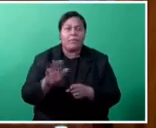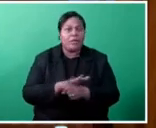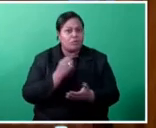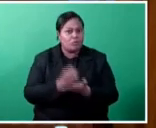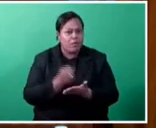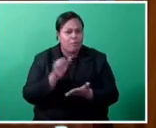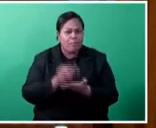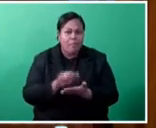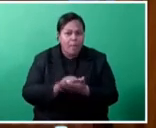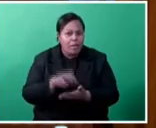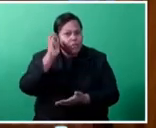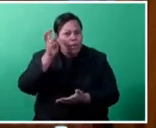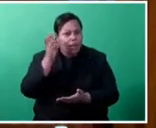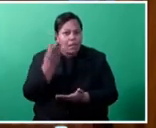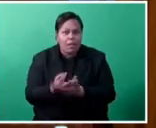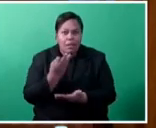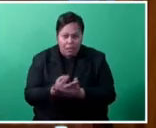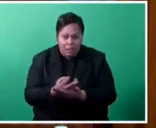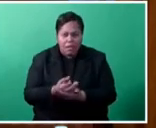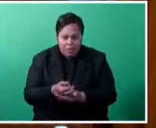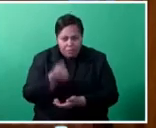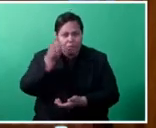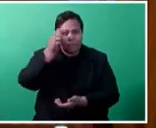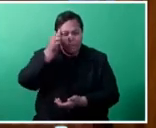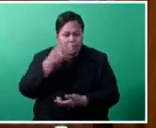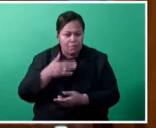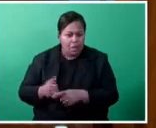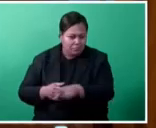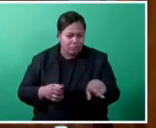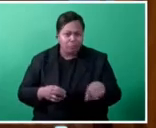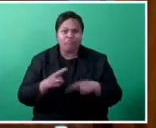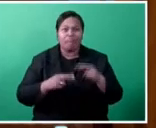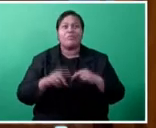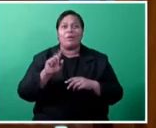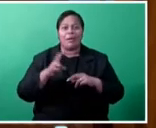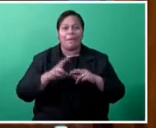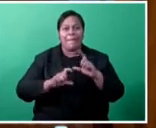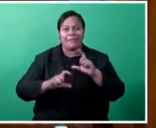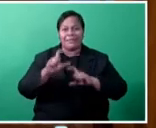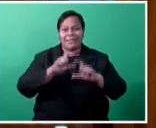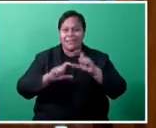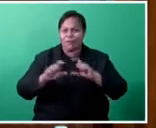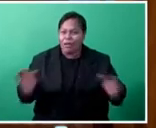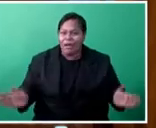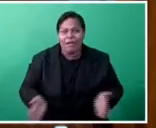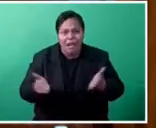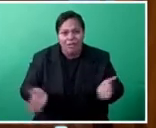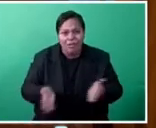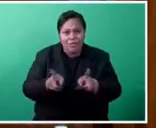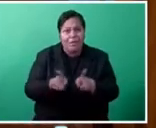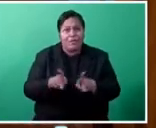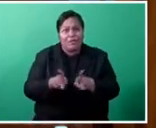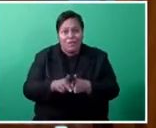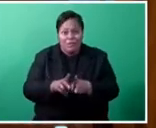financial literacy training and awareness is well executed to build capacity. Furthermore, to encourage and foster partnership with